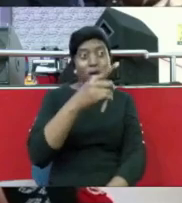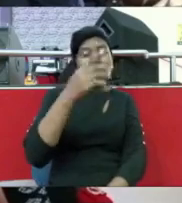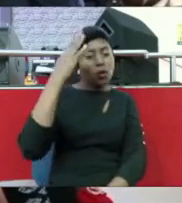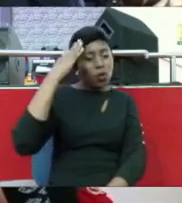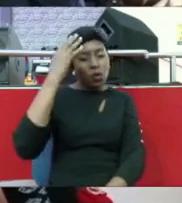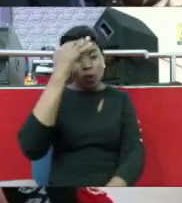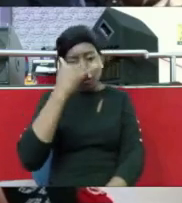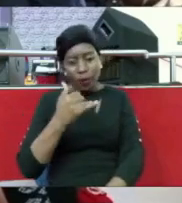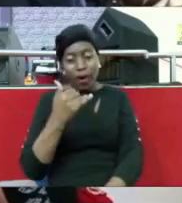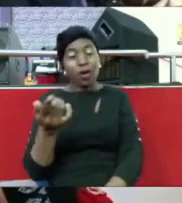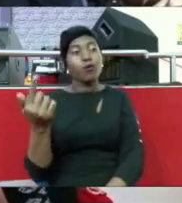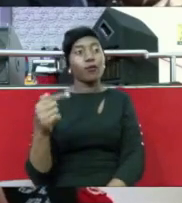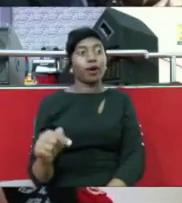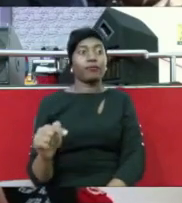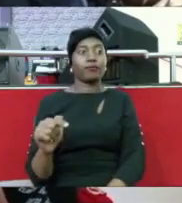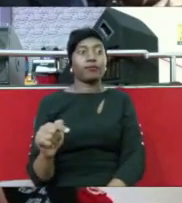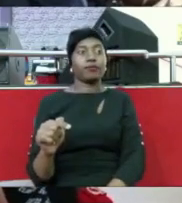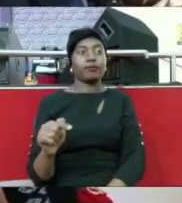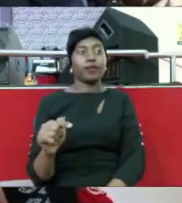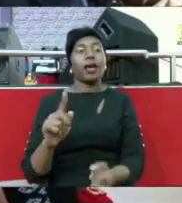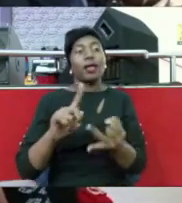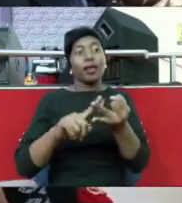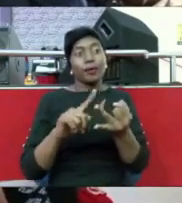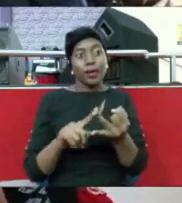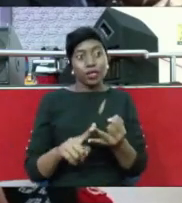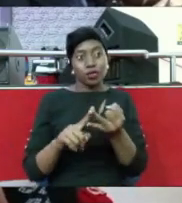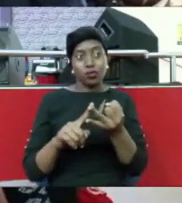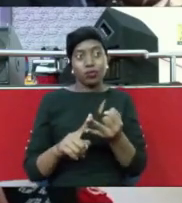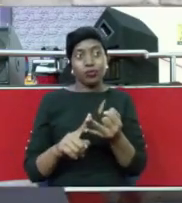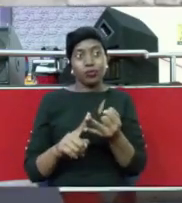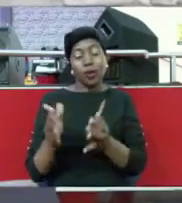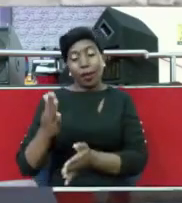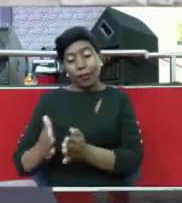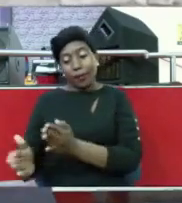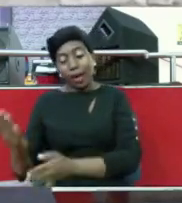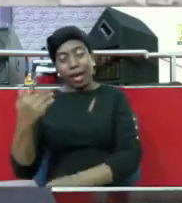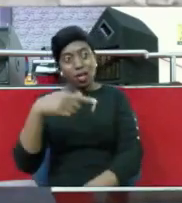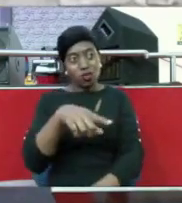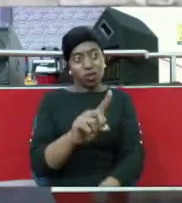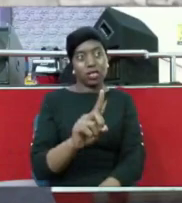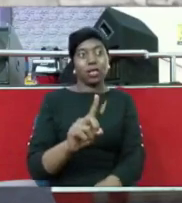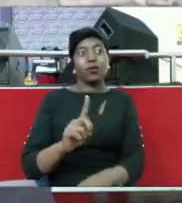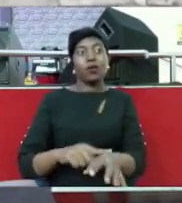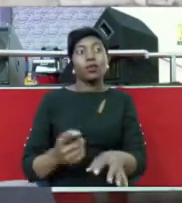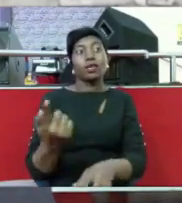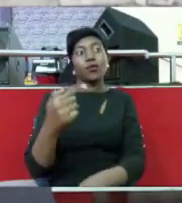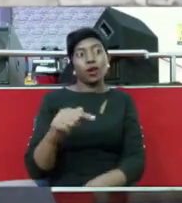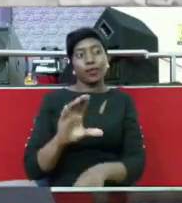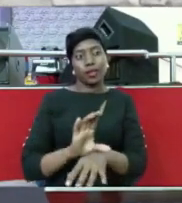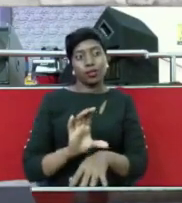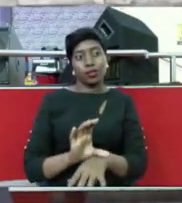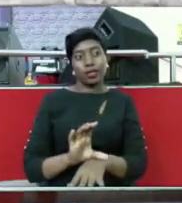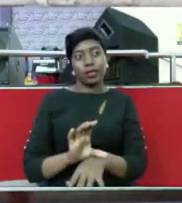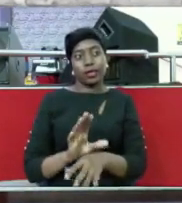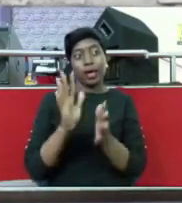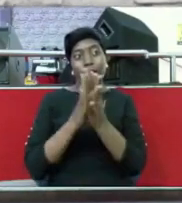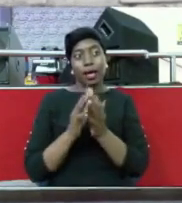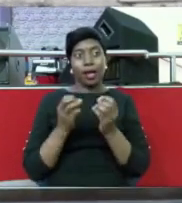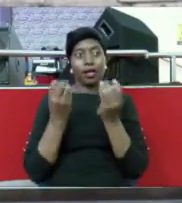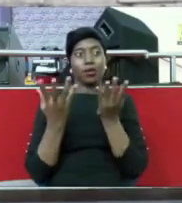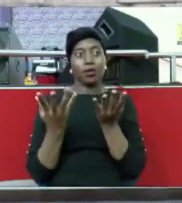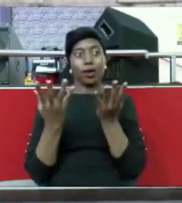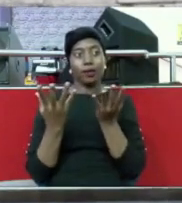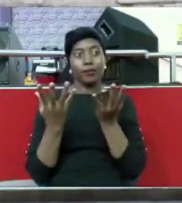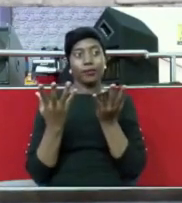sababu umejua ni kwa nini umekuja. Then number 2. Ya pili. Plan yourself when you are coming. Jipange unapokuja.